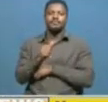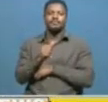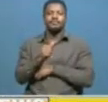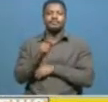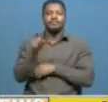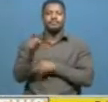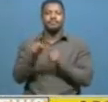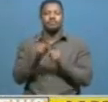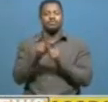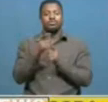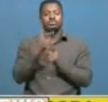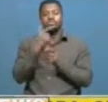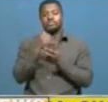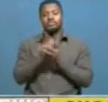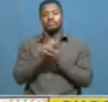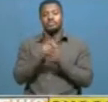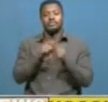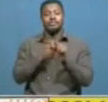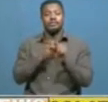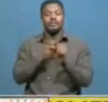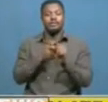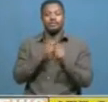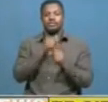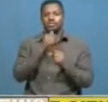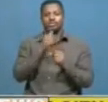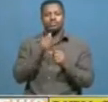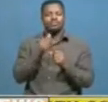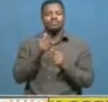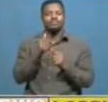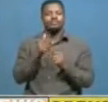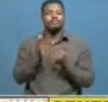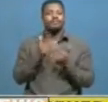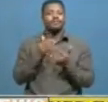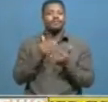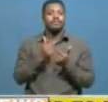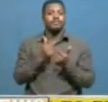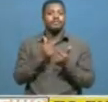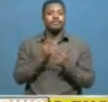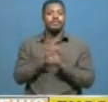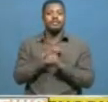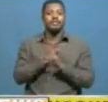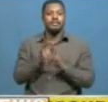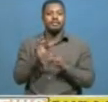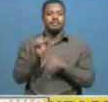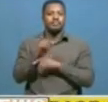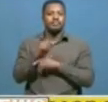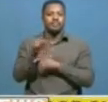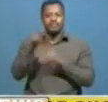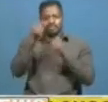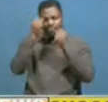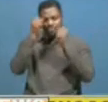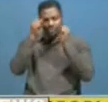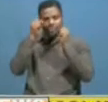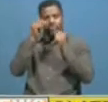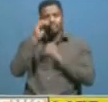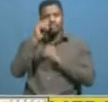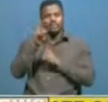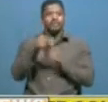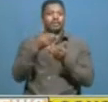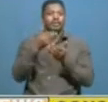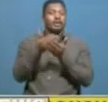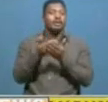Madame Minata says startup is never child's play, but nothing beats a determined soul. She